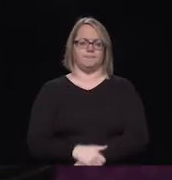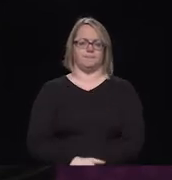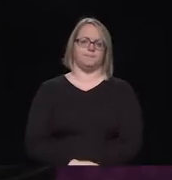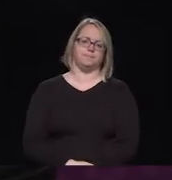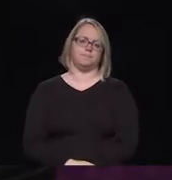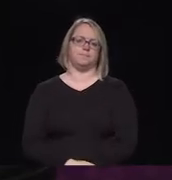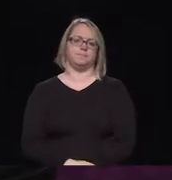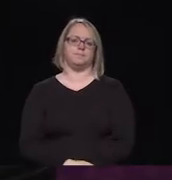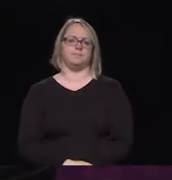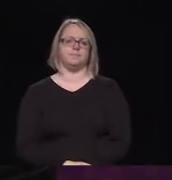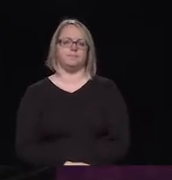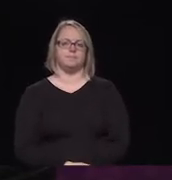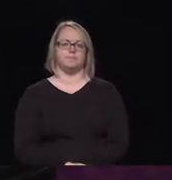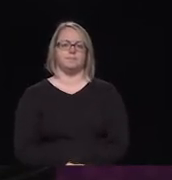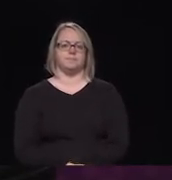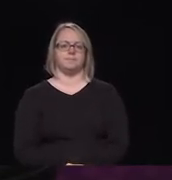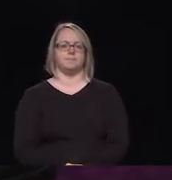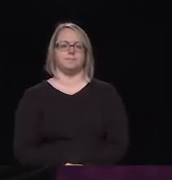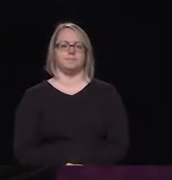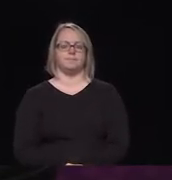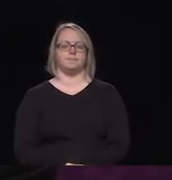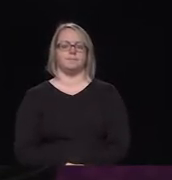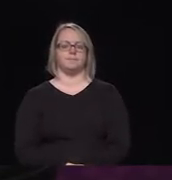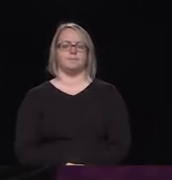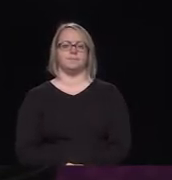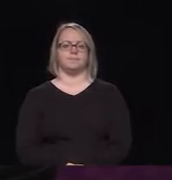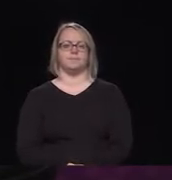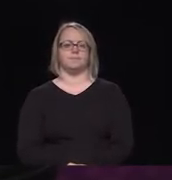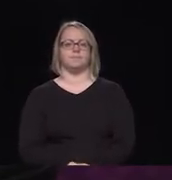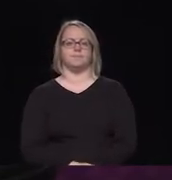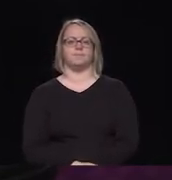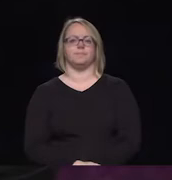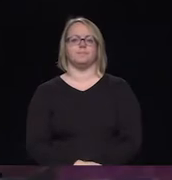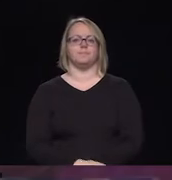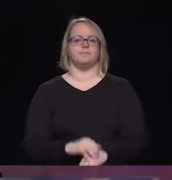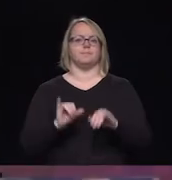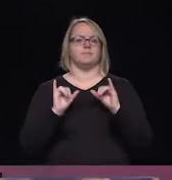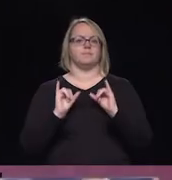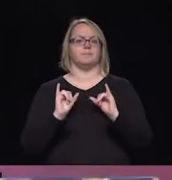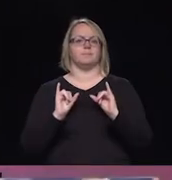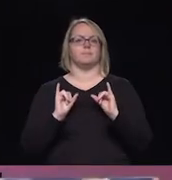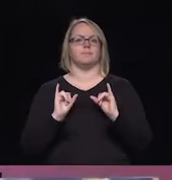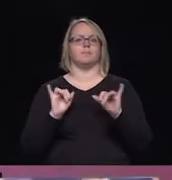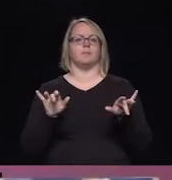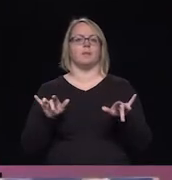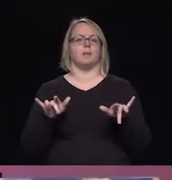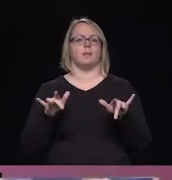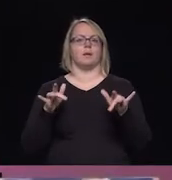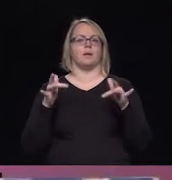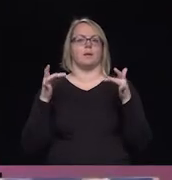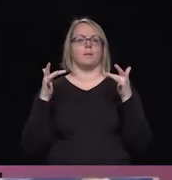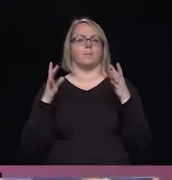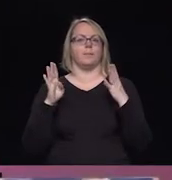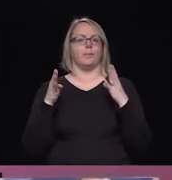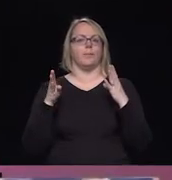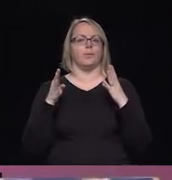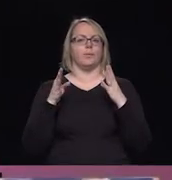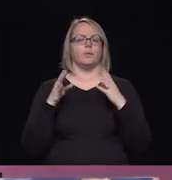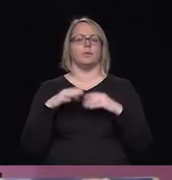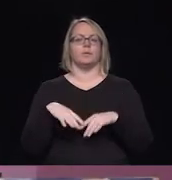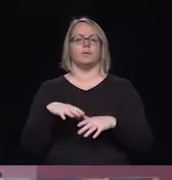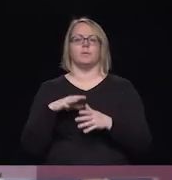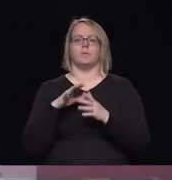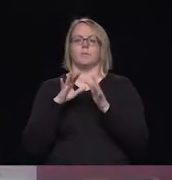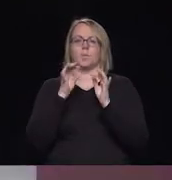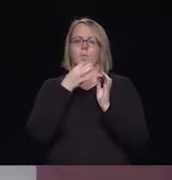So there's still some paint on, but it's not as clumpy as before. And on that horizon line, we're going to add